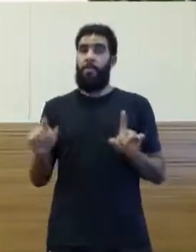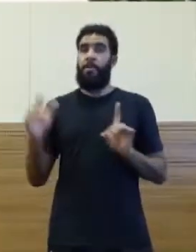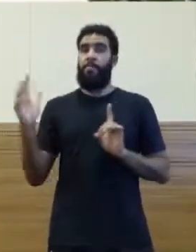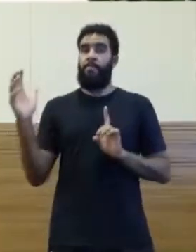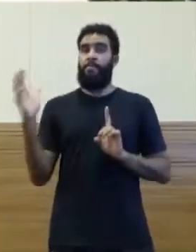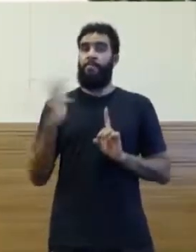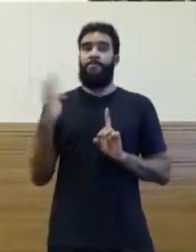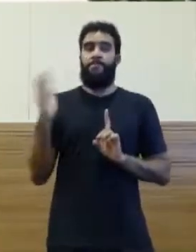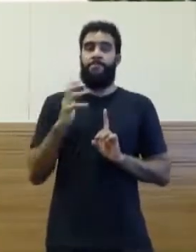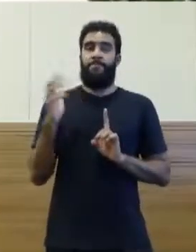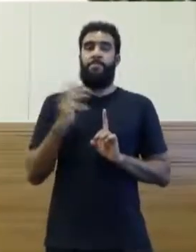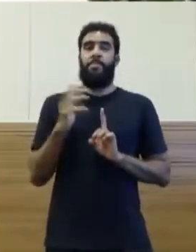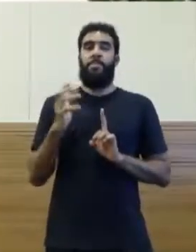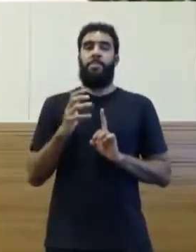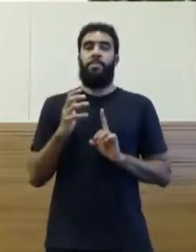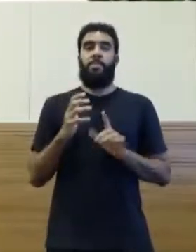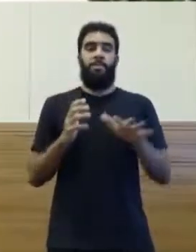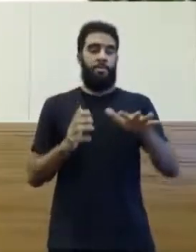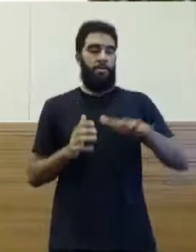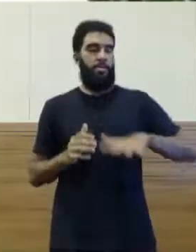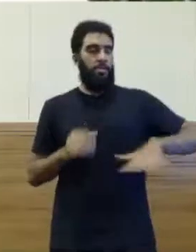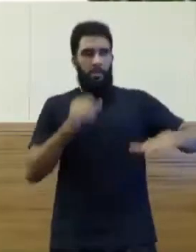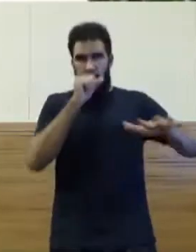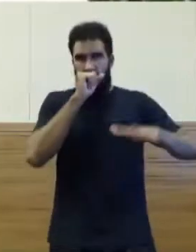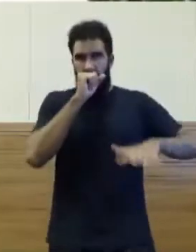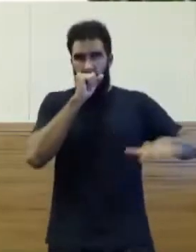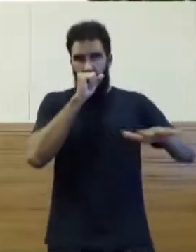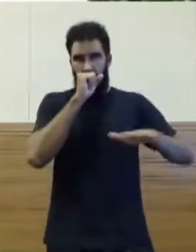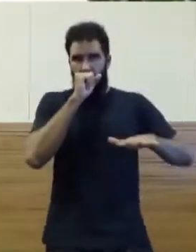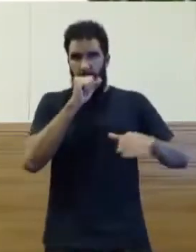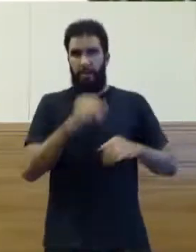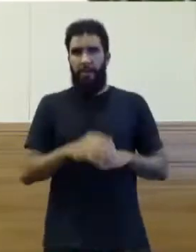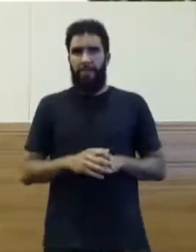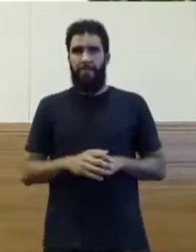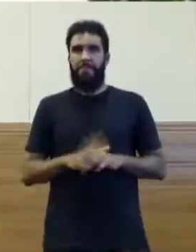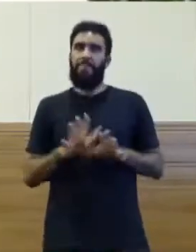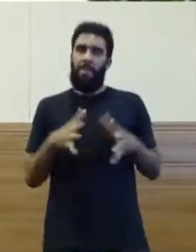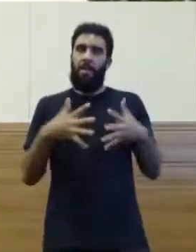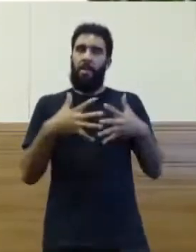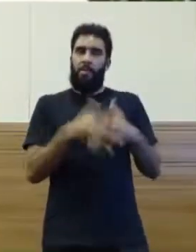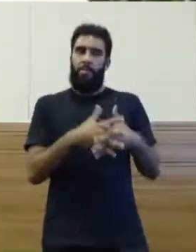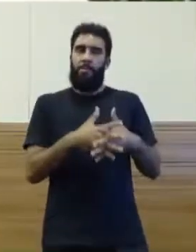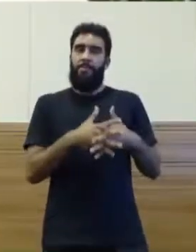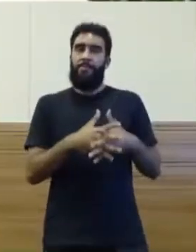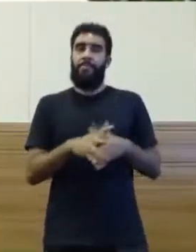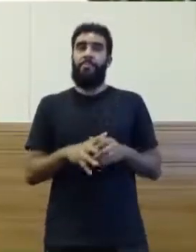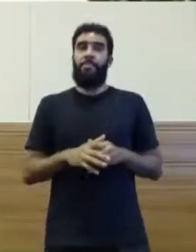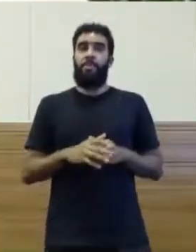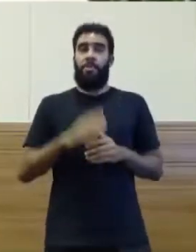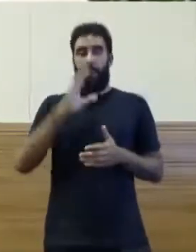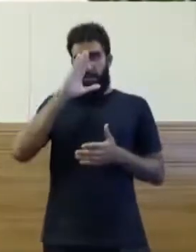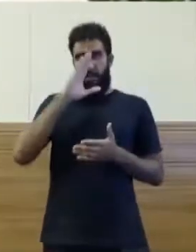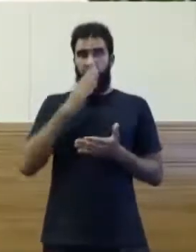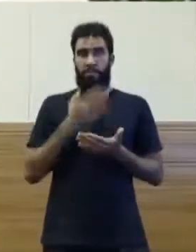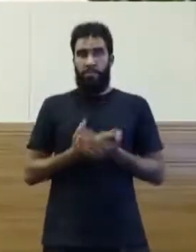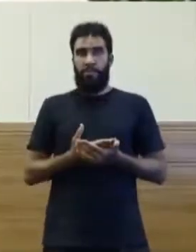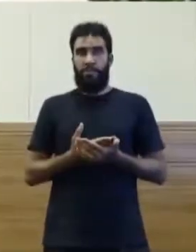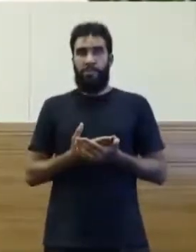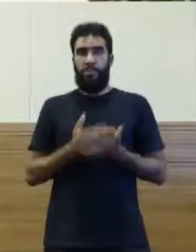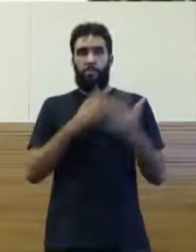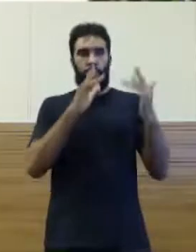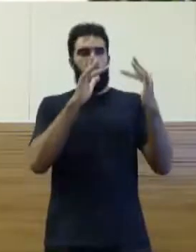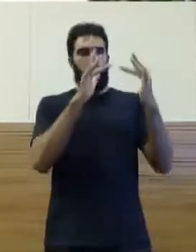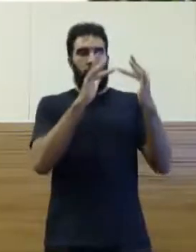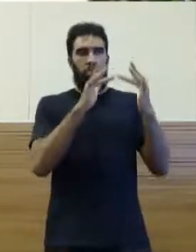but the impact they have in changing some health indicators is a little bit more